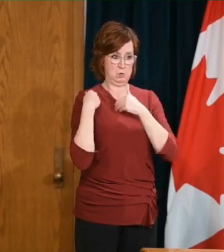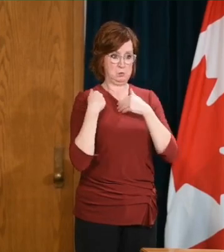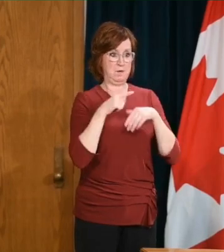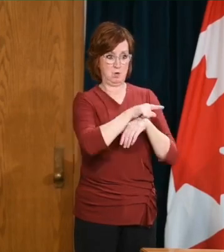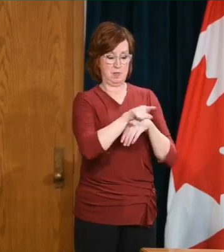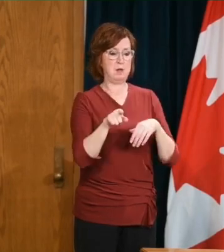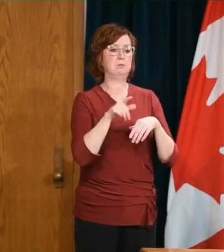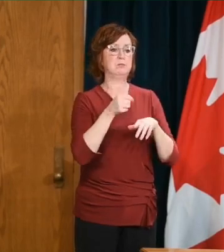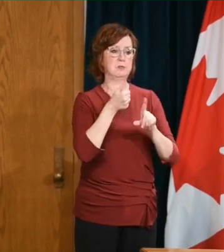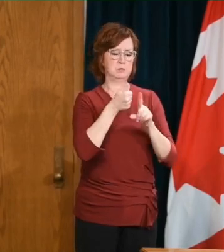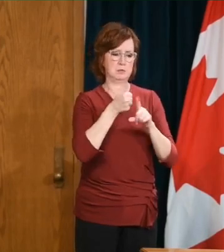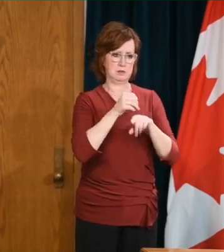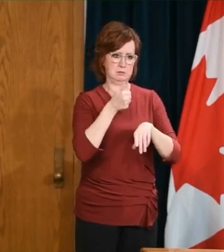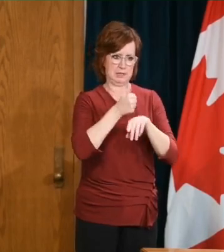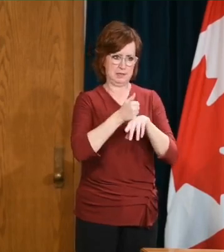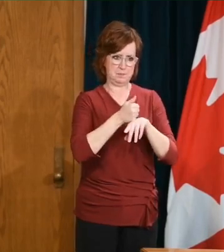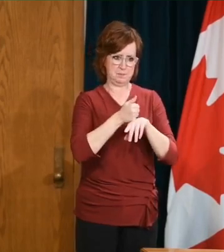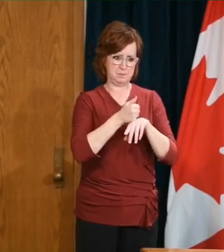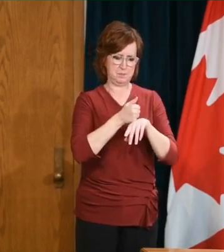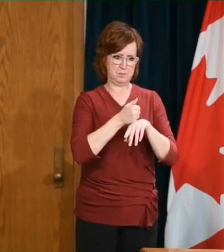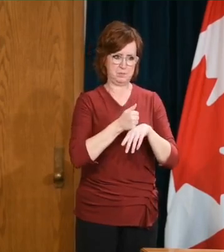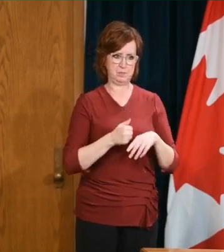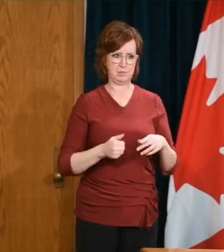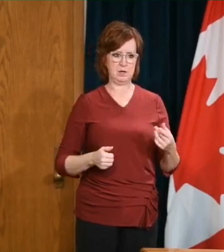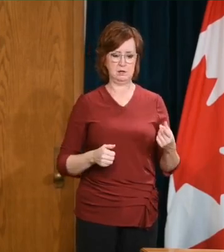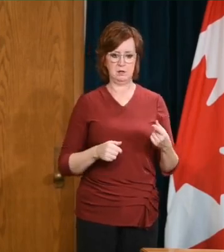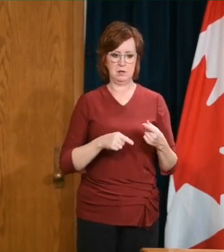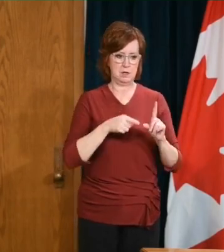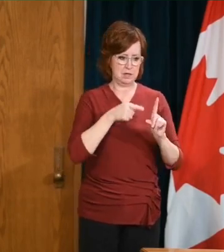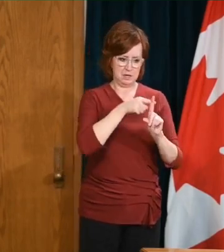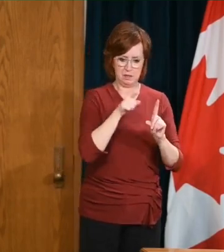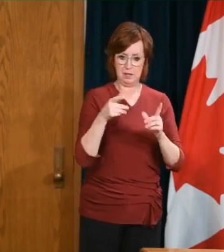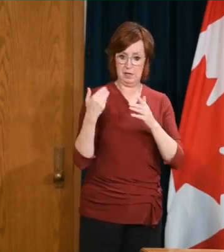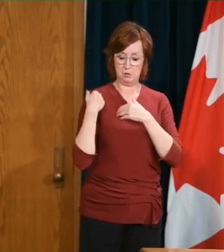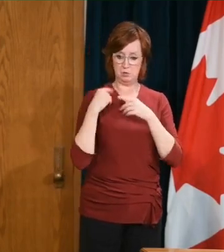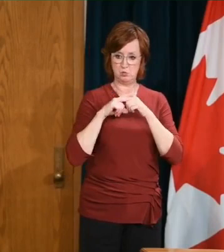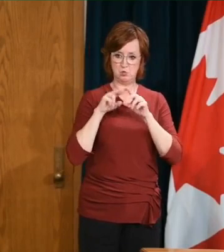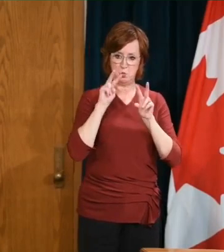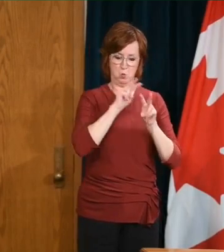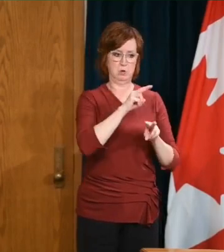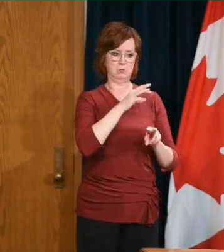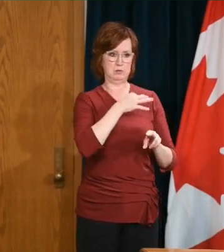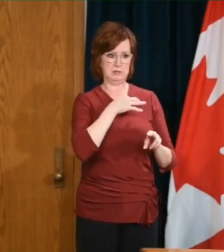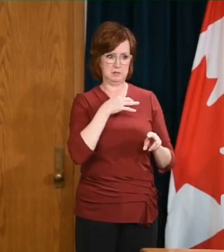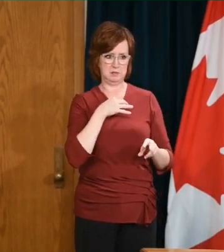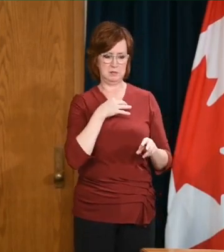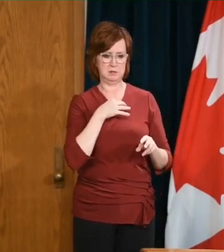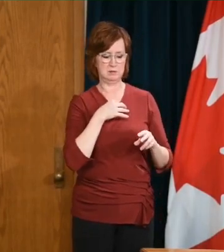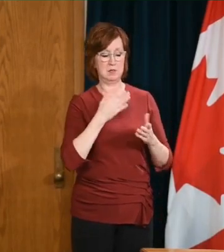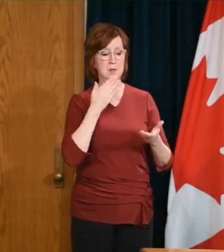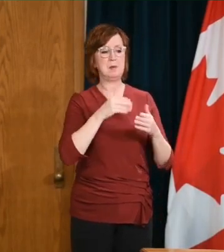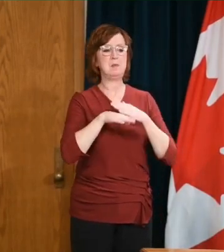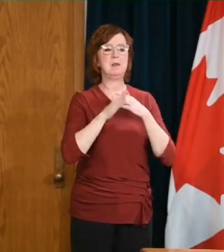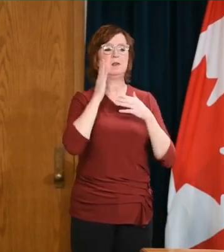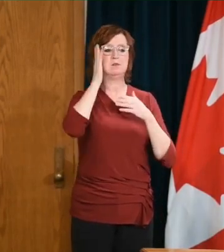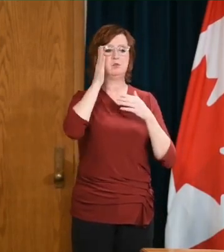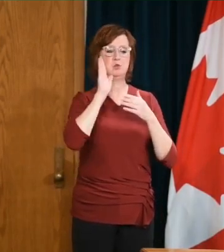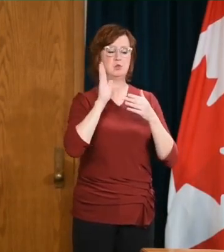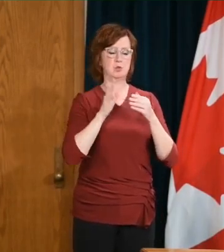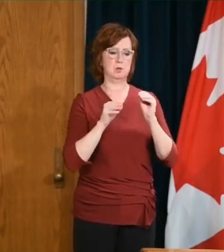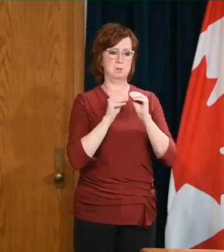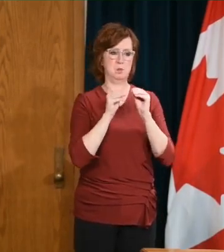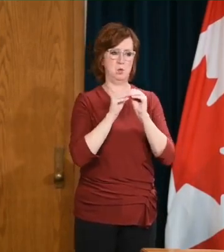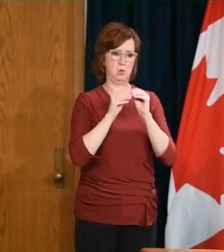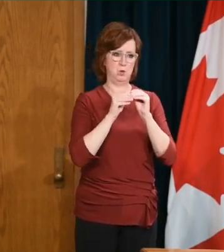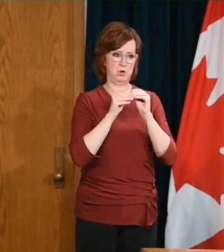as much as possible people who are unwell. But we have to remember that additional precautions over time may be required because,